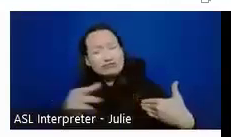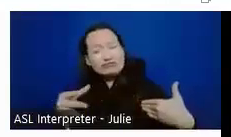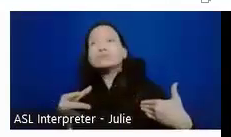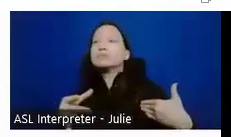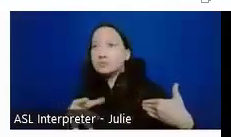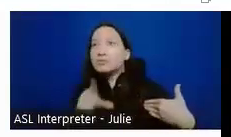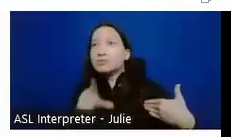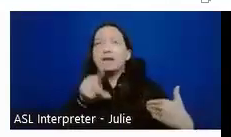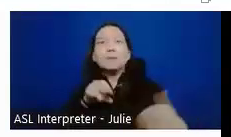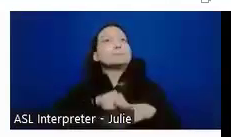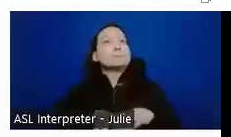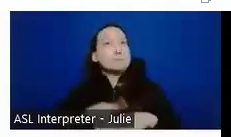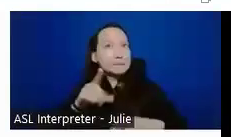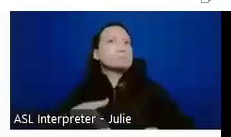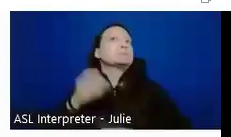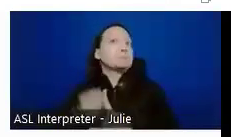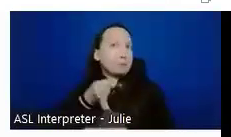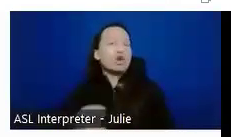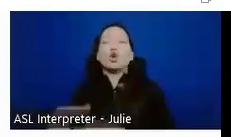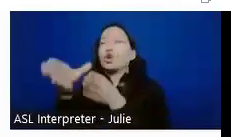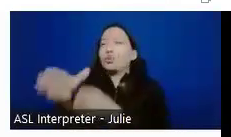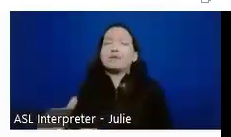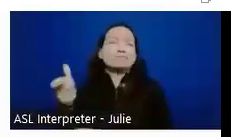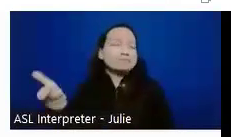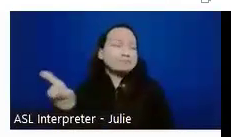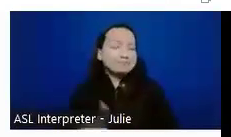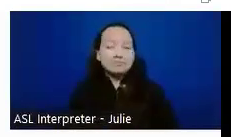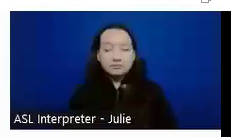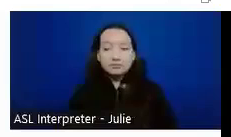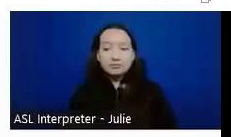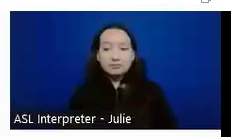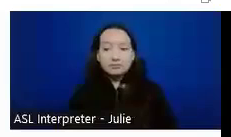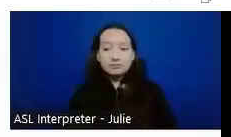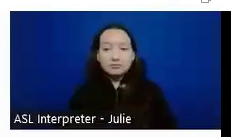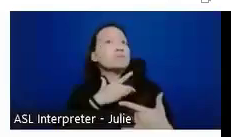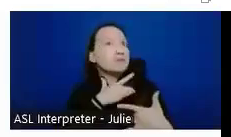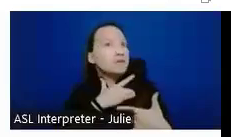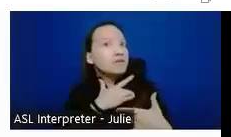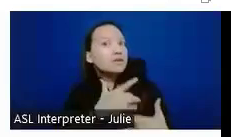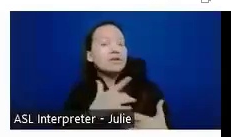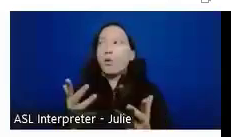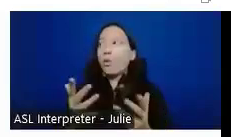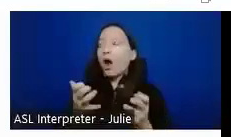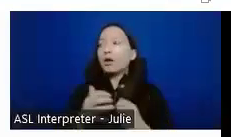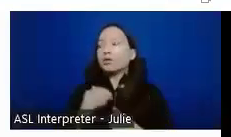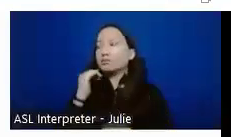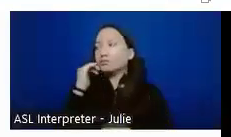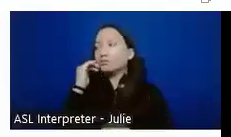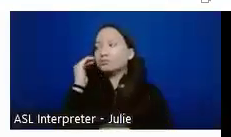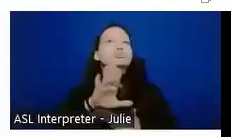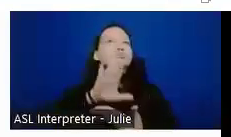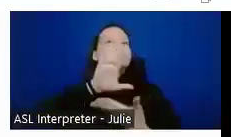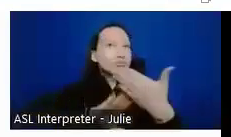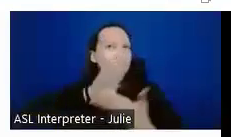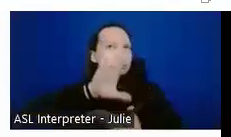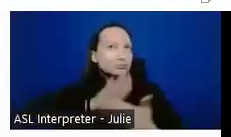that really makes a difference for that individual. But usually you want it to be in